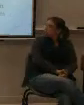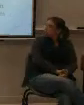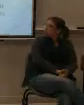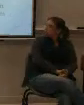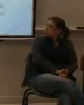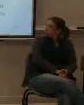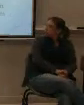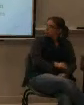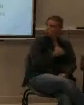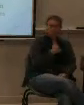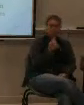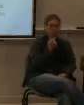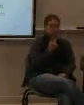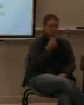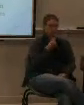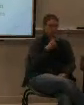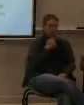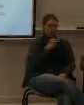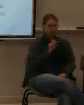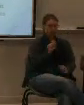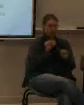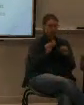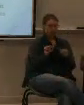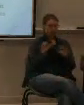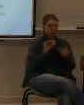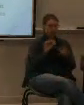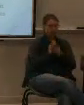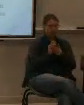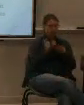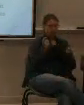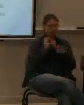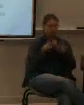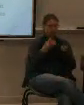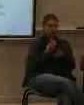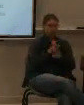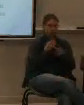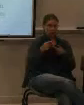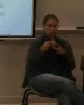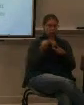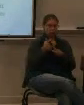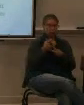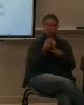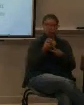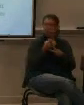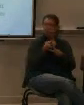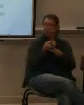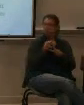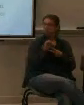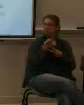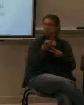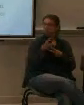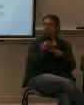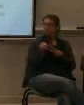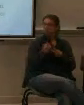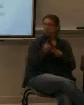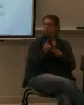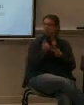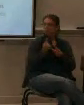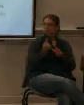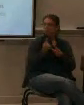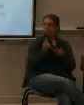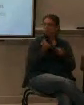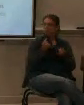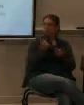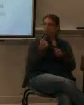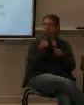So there's two organisms that have been able to do that and dominate the world. One group is the cyanobacteria, and the other one that has